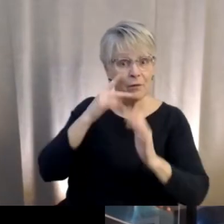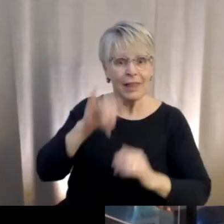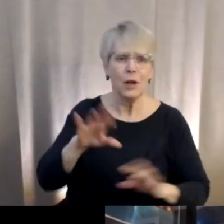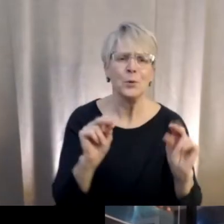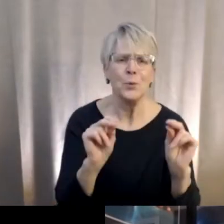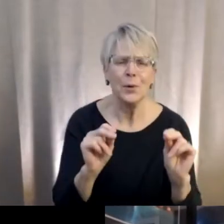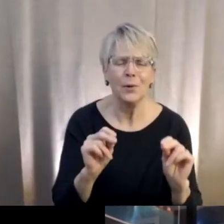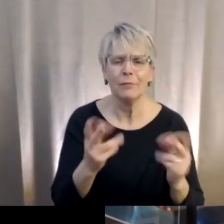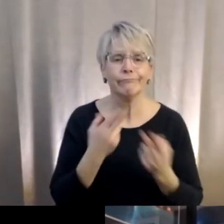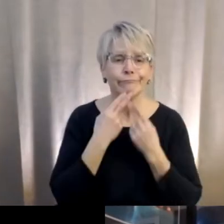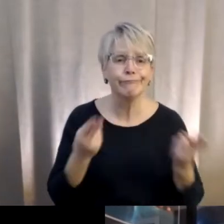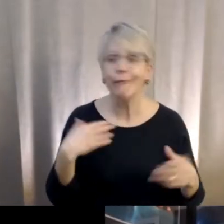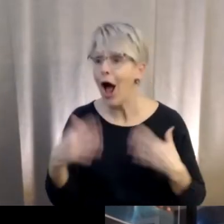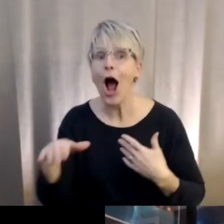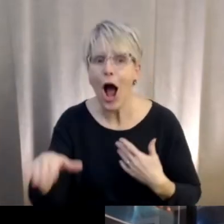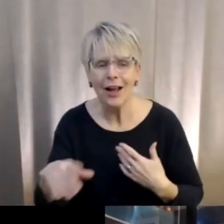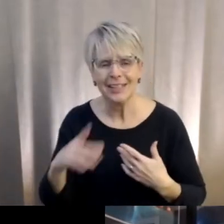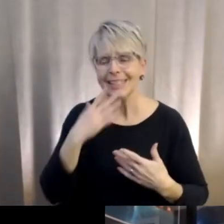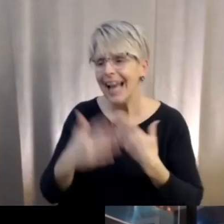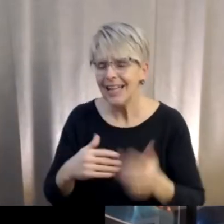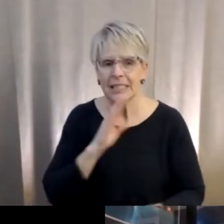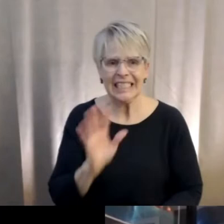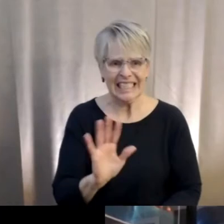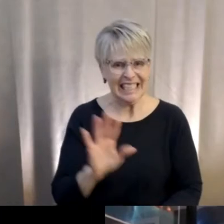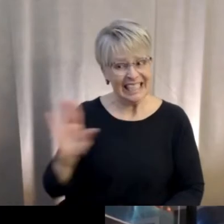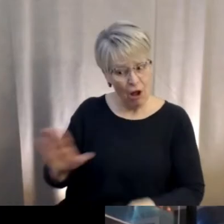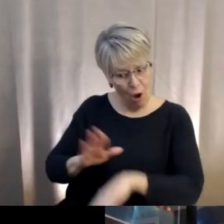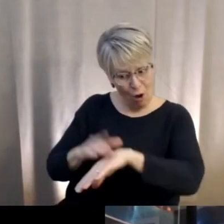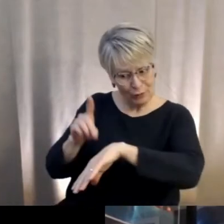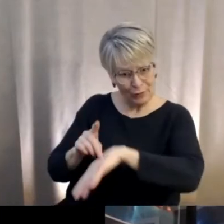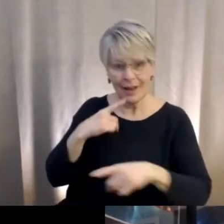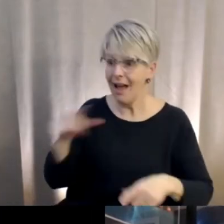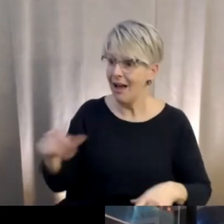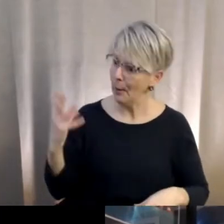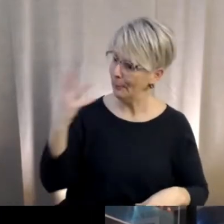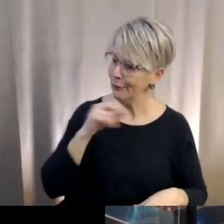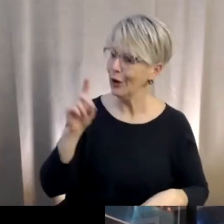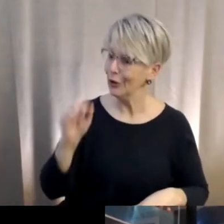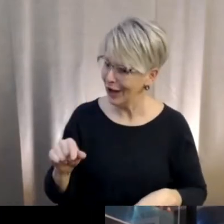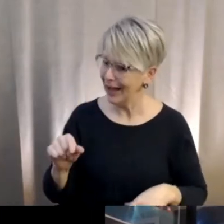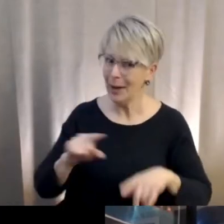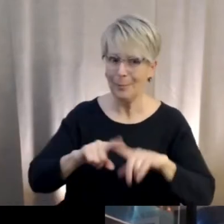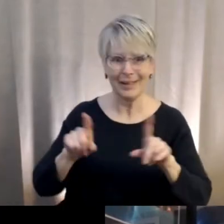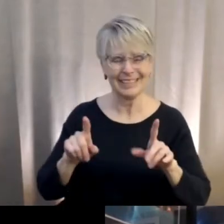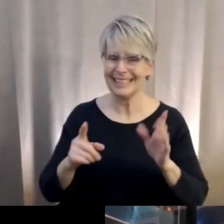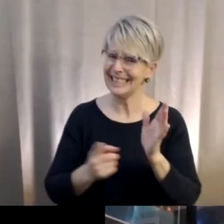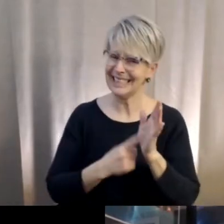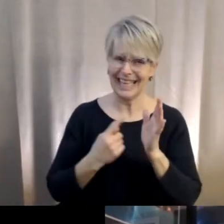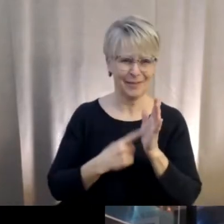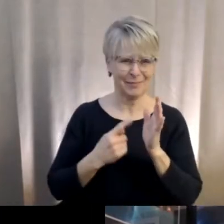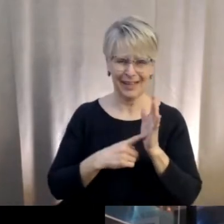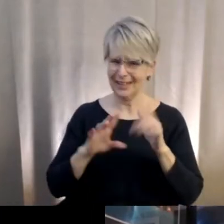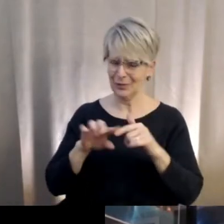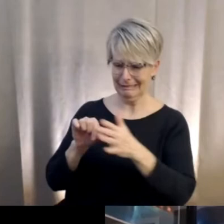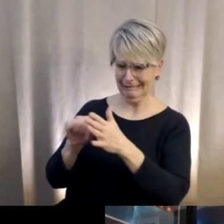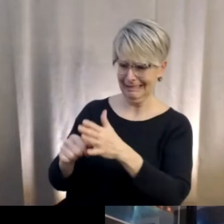just, it's innocent enough and they're trying to be kind and they're like, oh my gosh, you have a beautiful dog. But sometimes I think the easiest way to say it to really